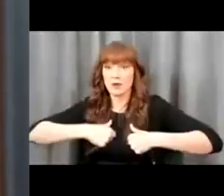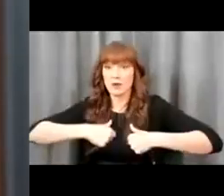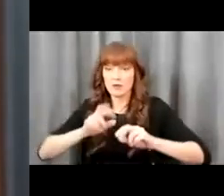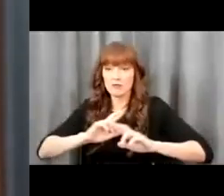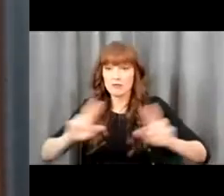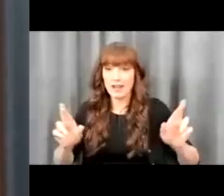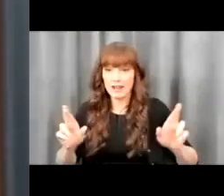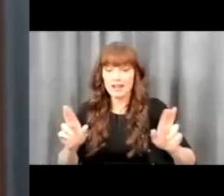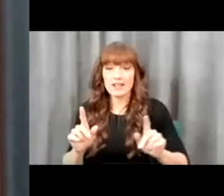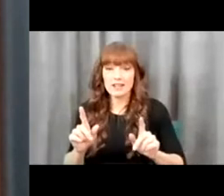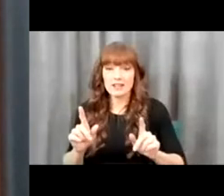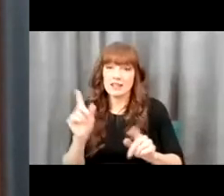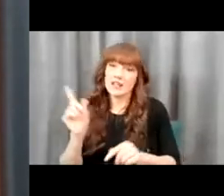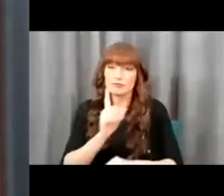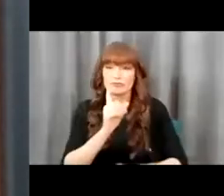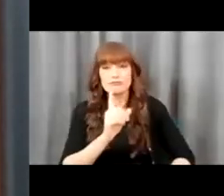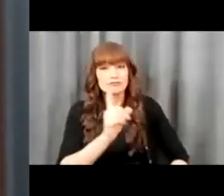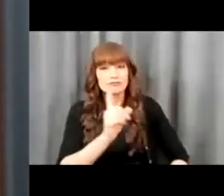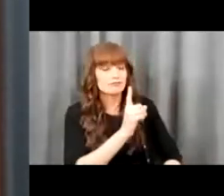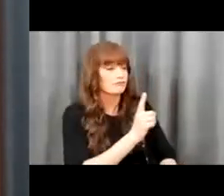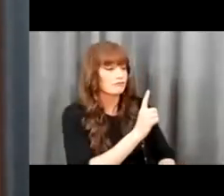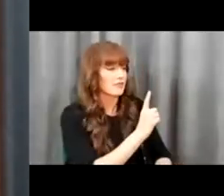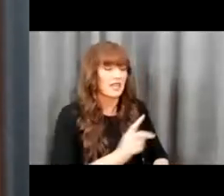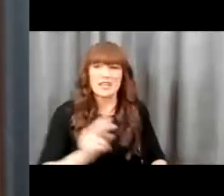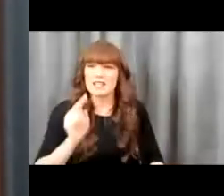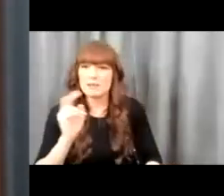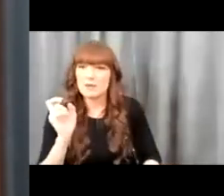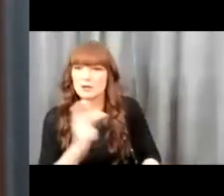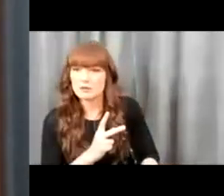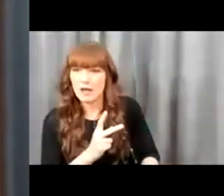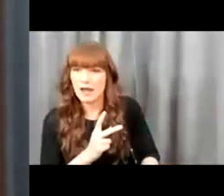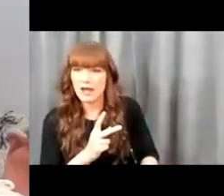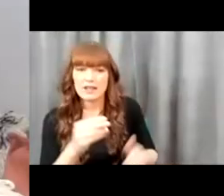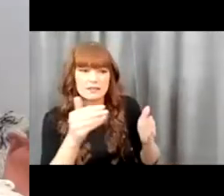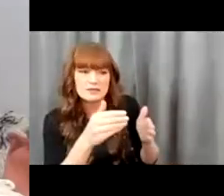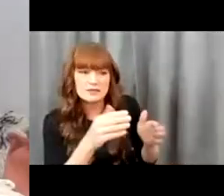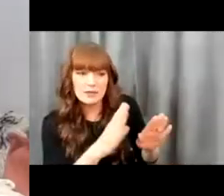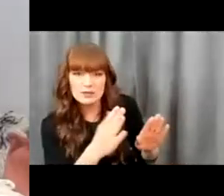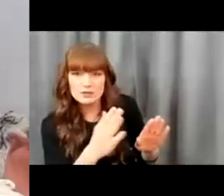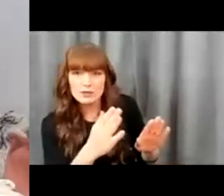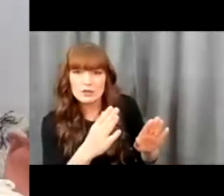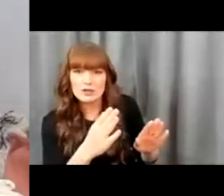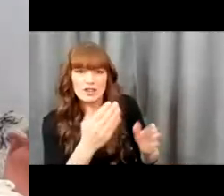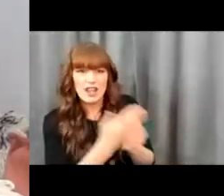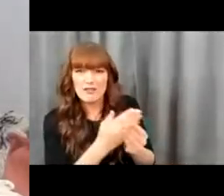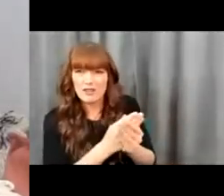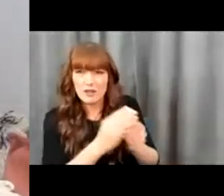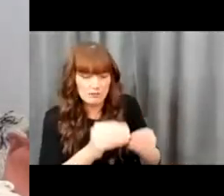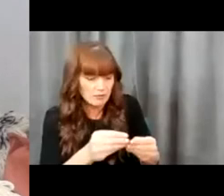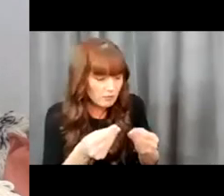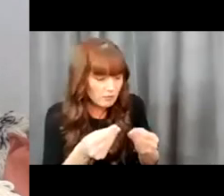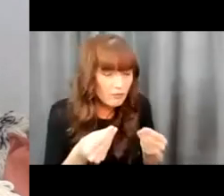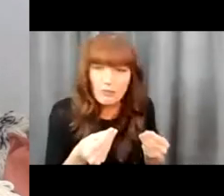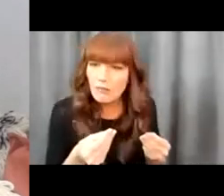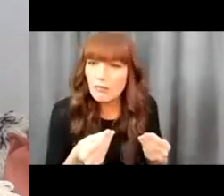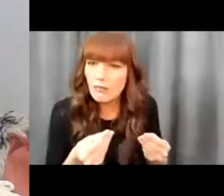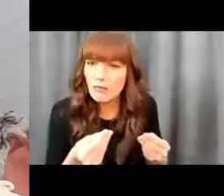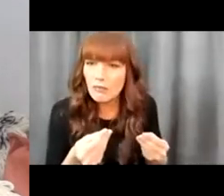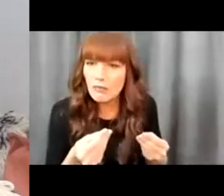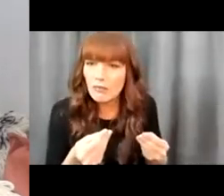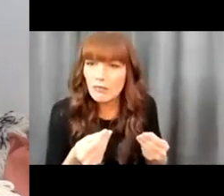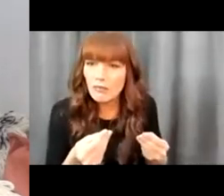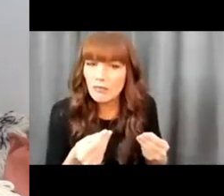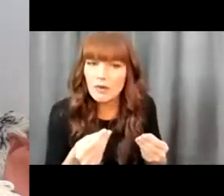Oscar stands and ambles off toward the back. Nima walks back to the lectern by the door. She lifts the envelope sitting on top of it and peers